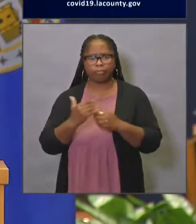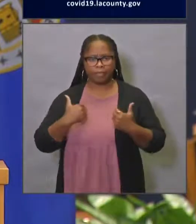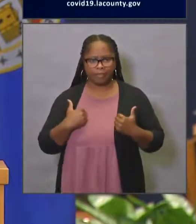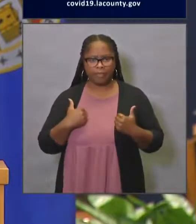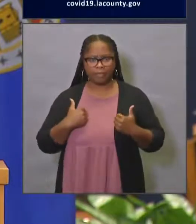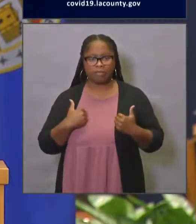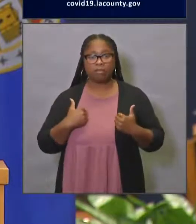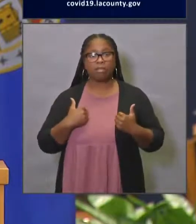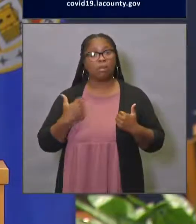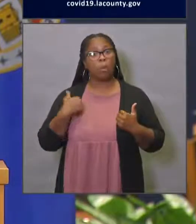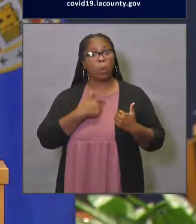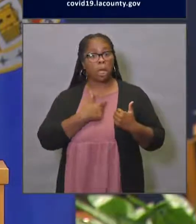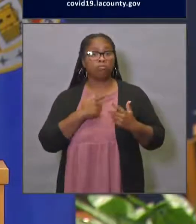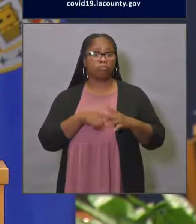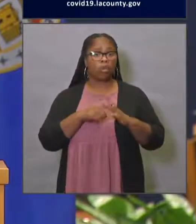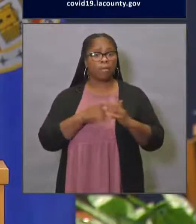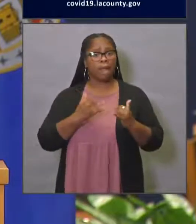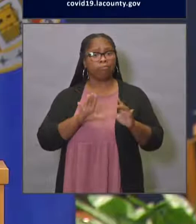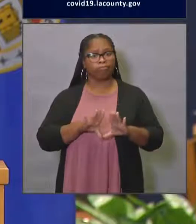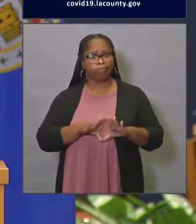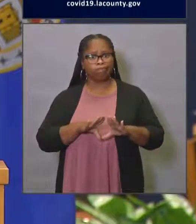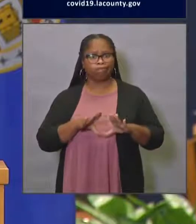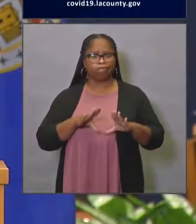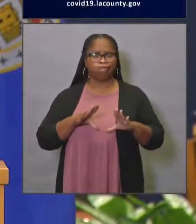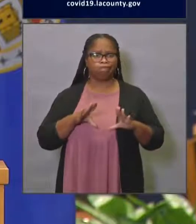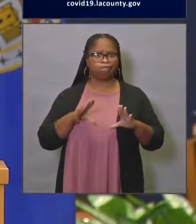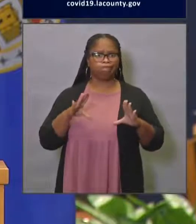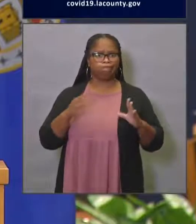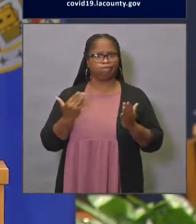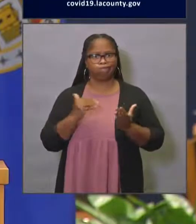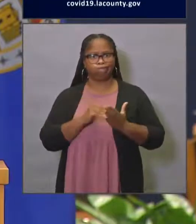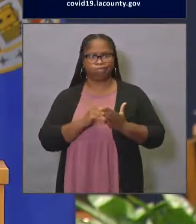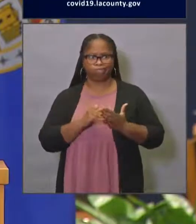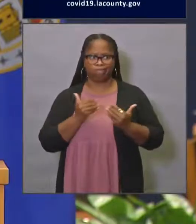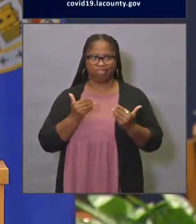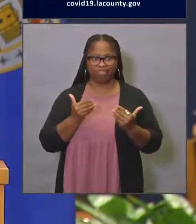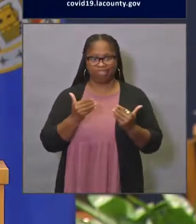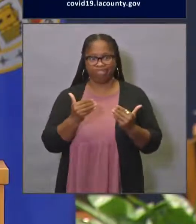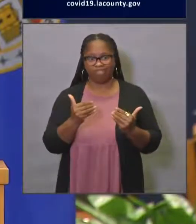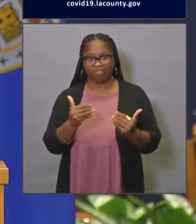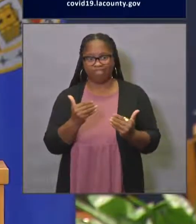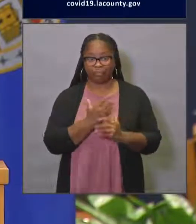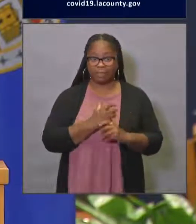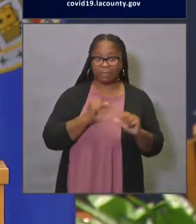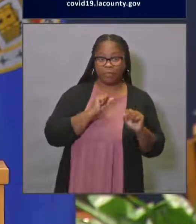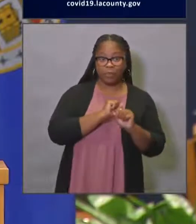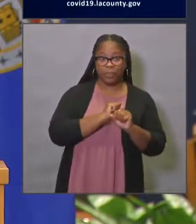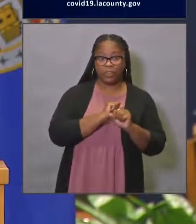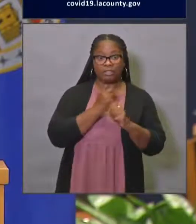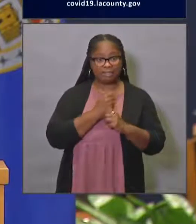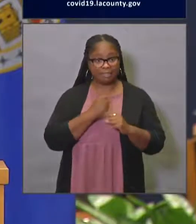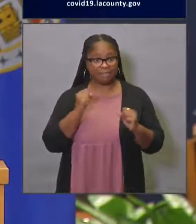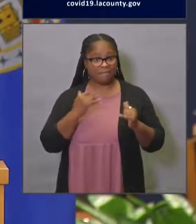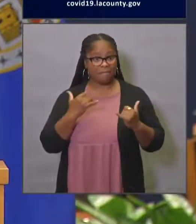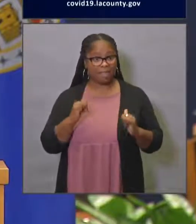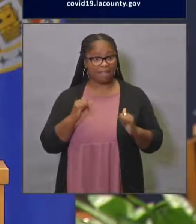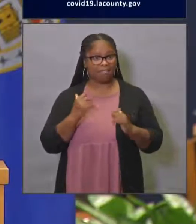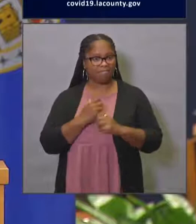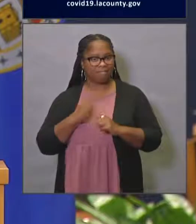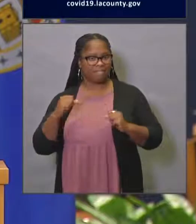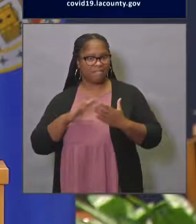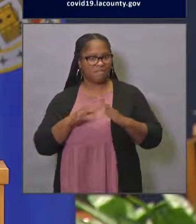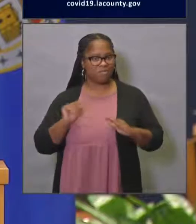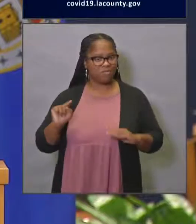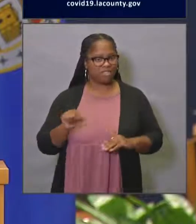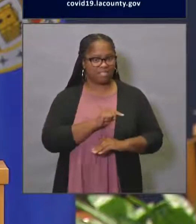health officer orders and move forward in our efforts to be safer at work, safer at play, and safer in our communities. One of our most